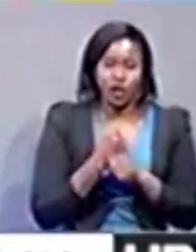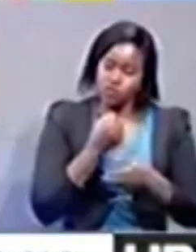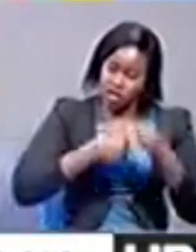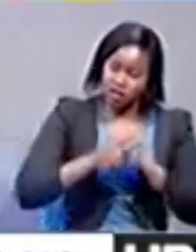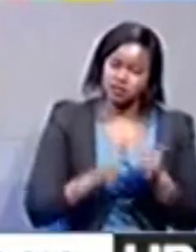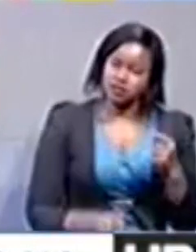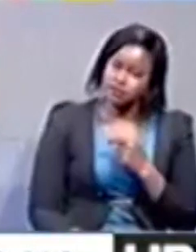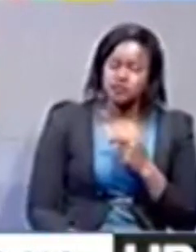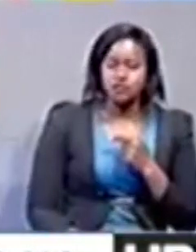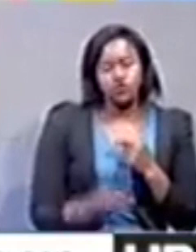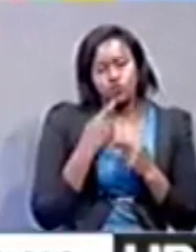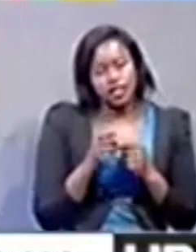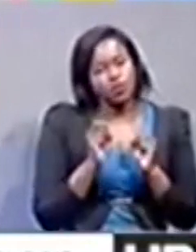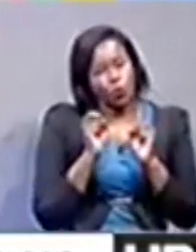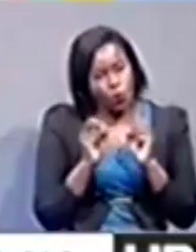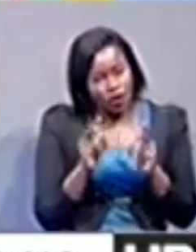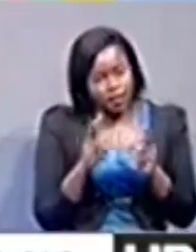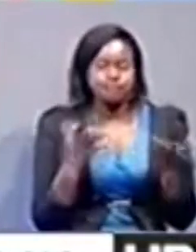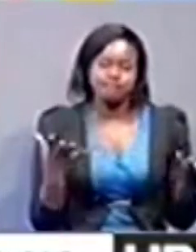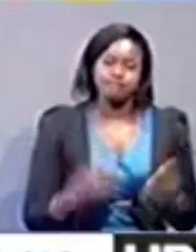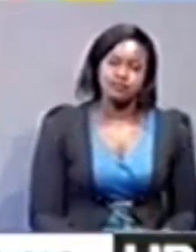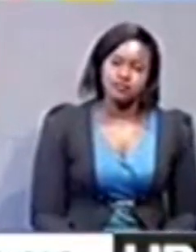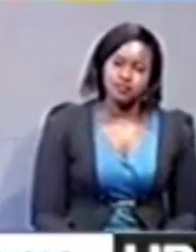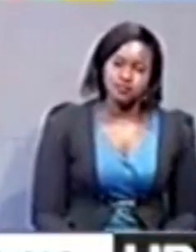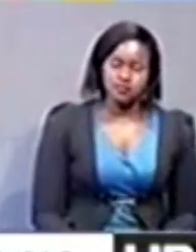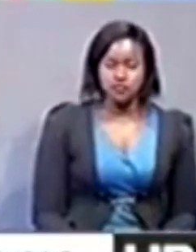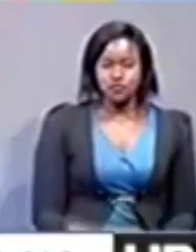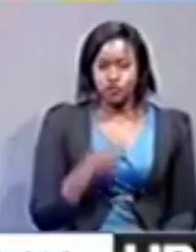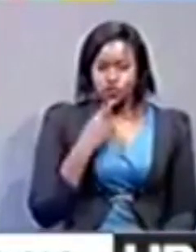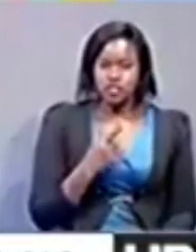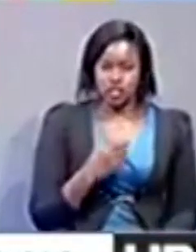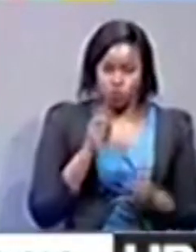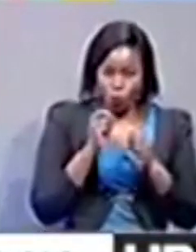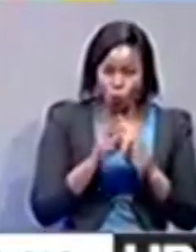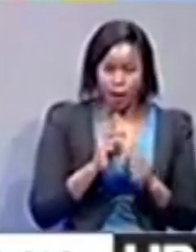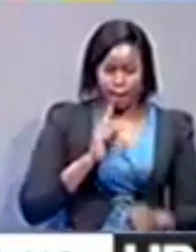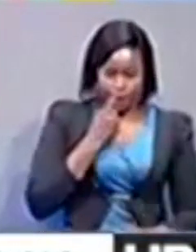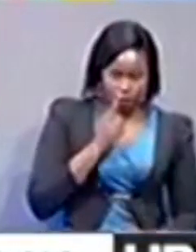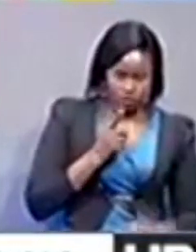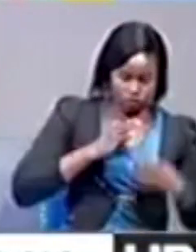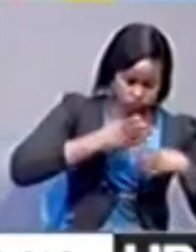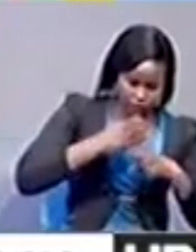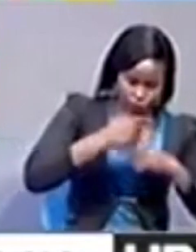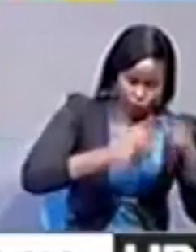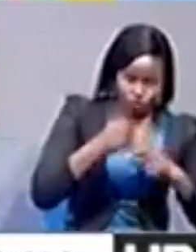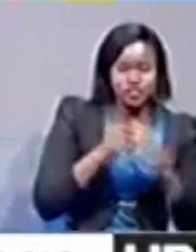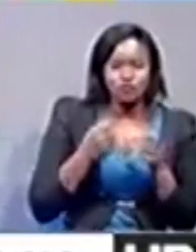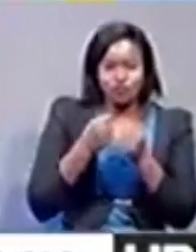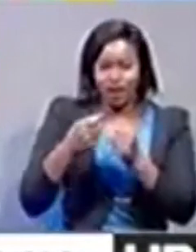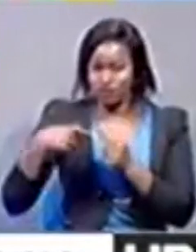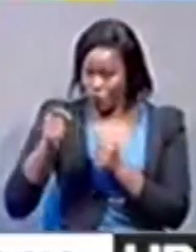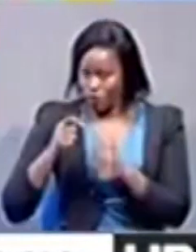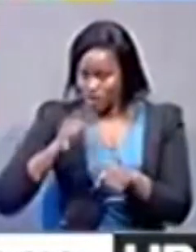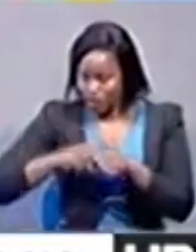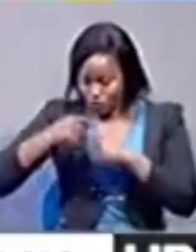We had said, okay, you give your sample and drive. When the sample is